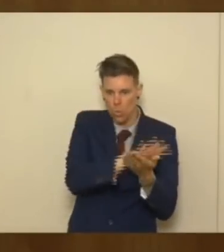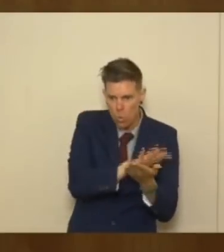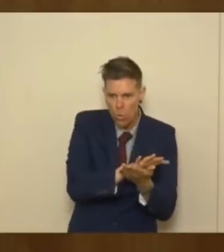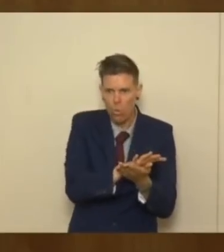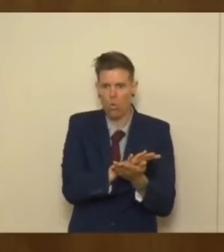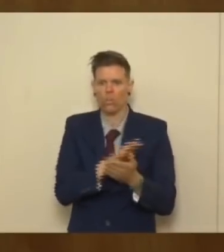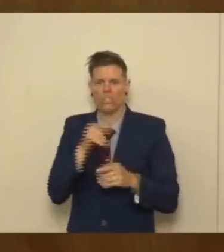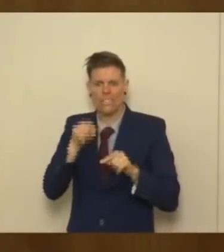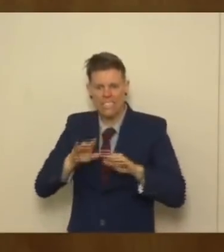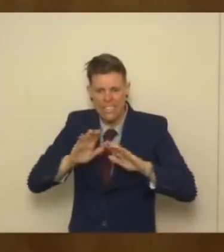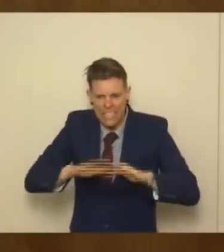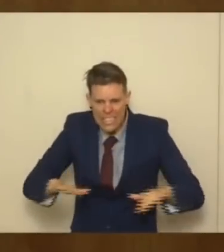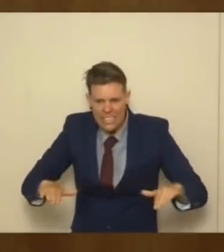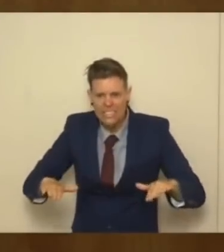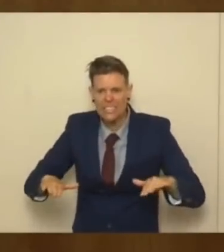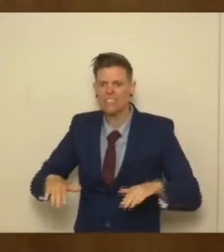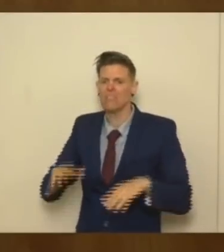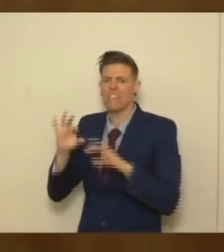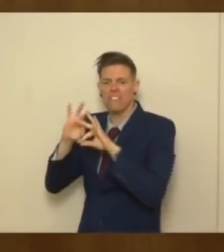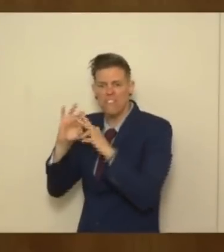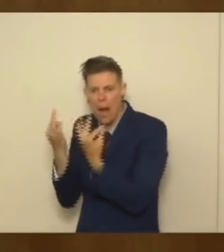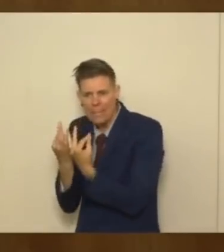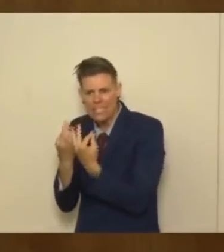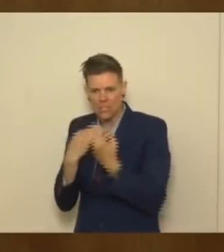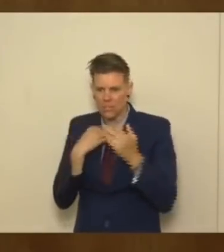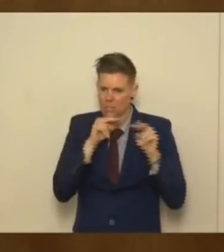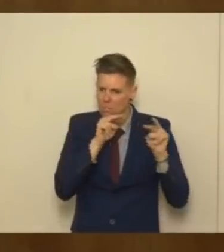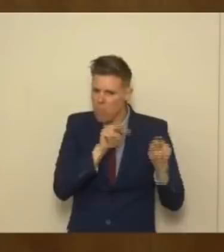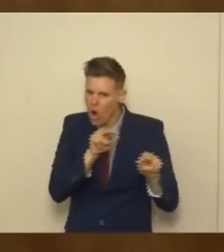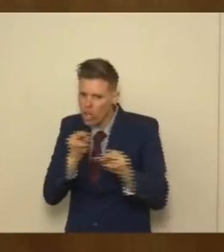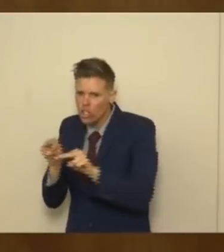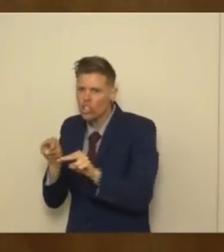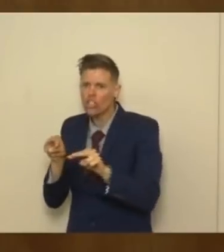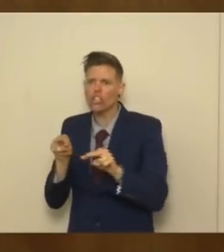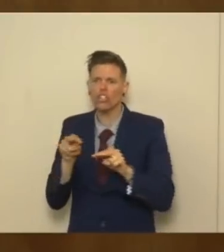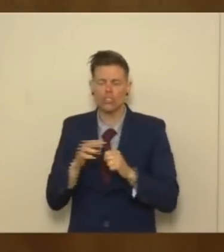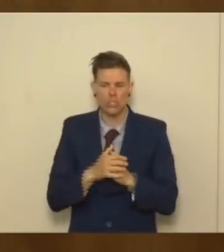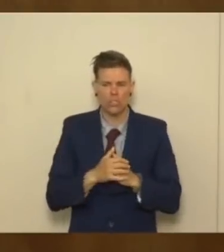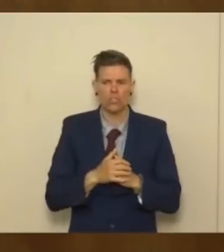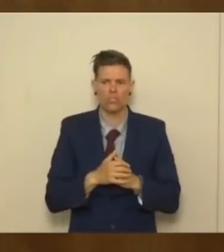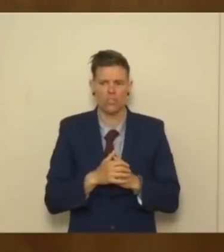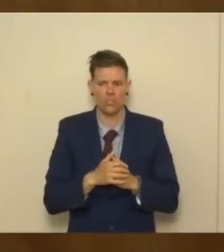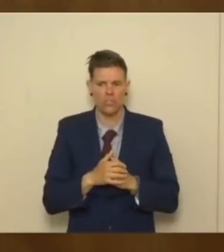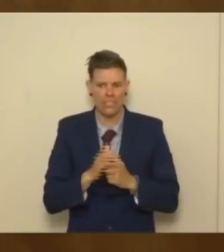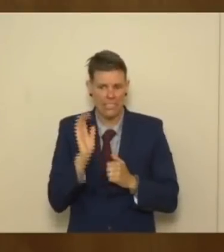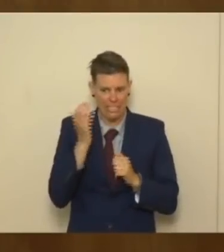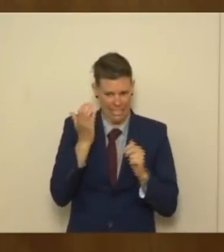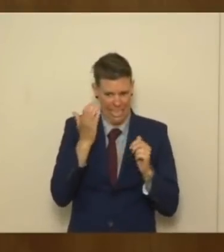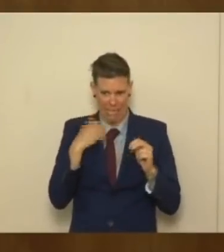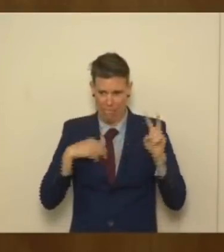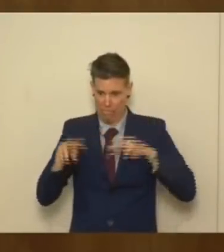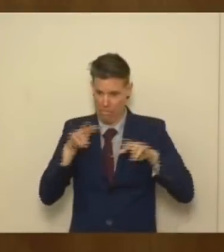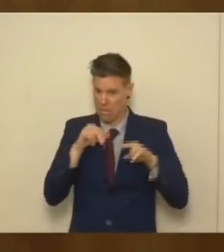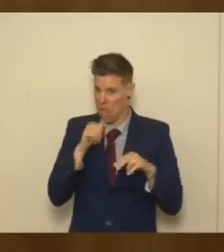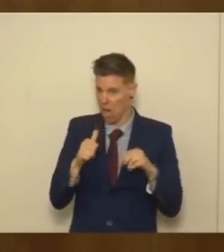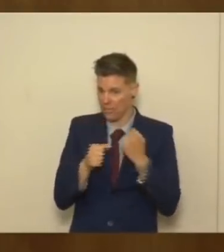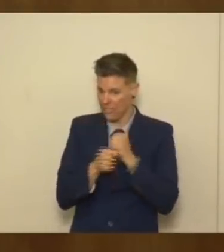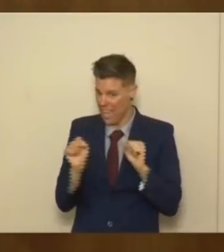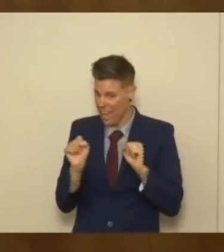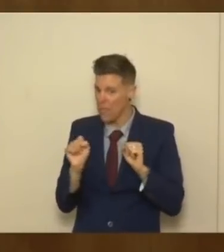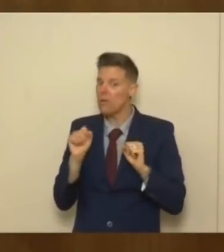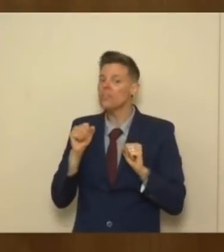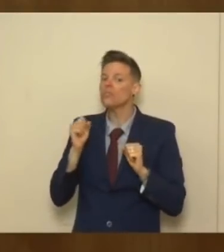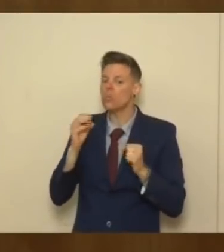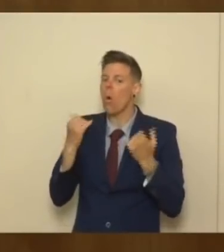appear that's going to be safe, if the medical literature is a little controversial, but leaning in the direction that kids